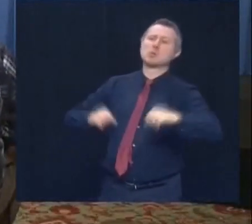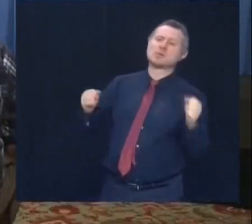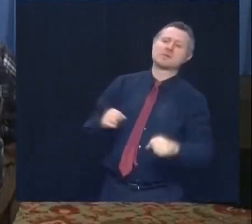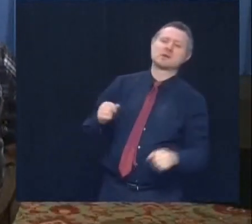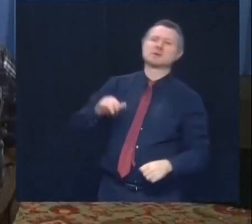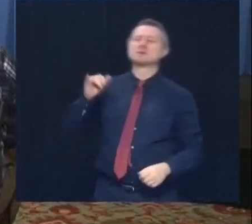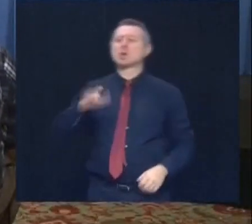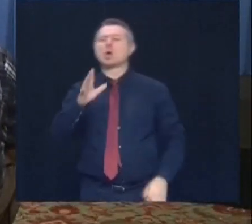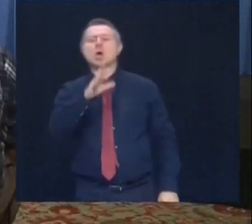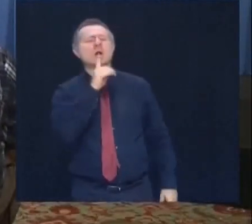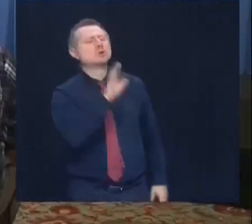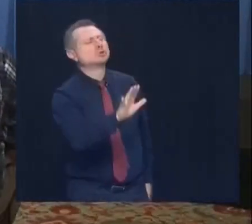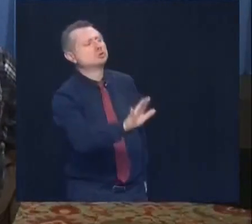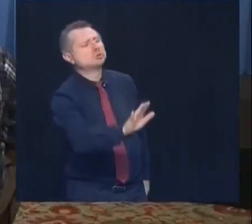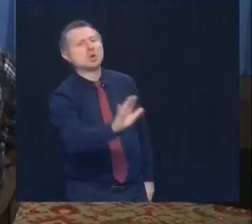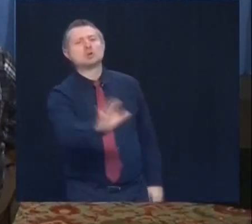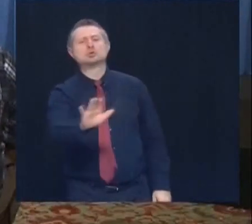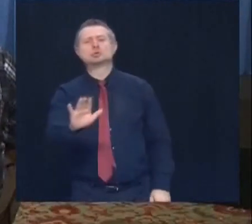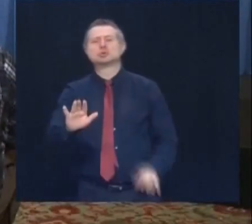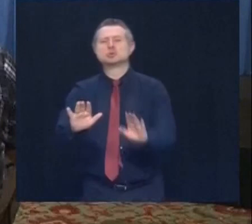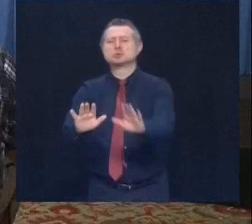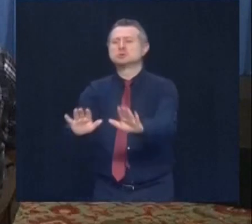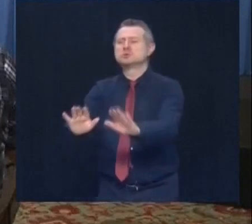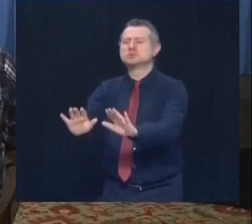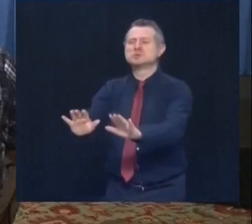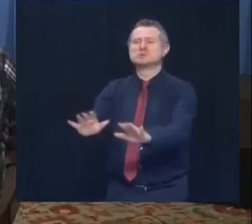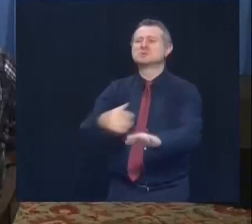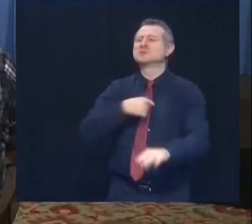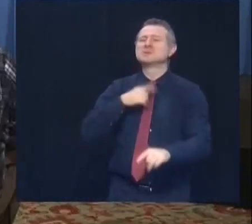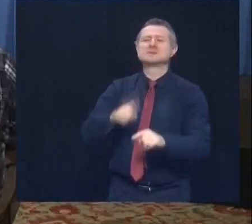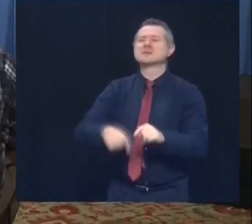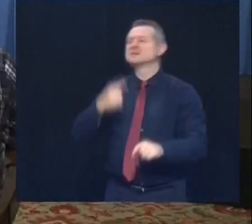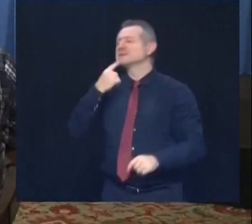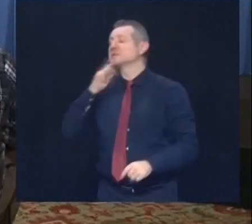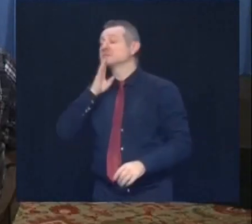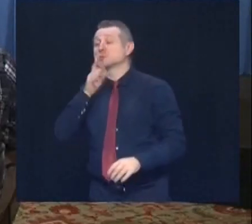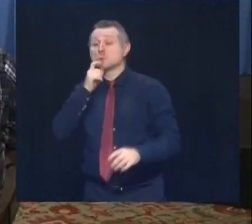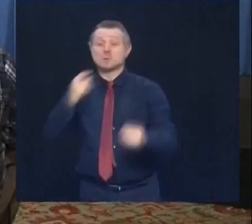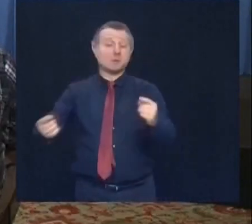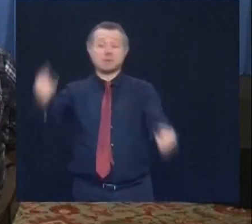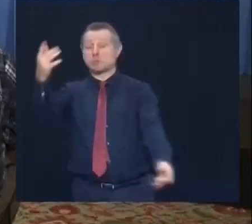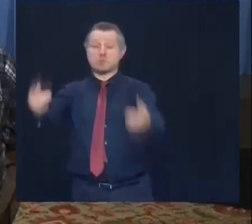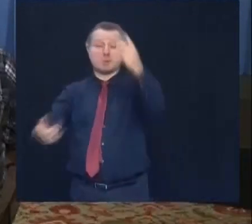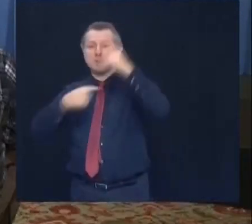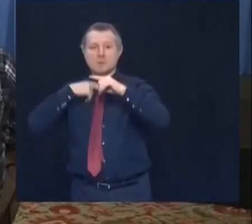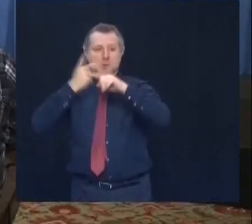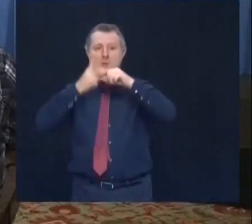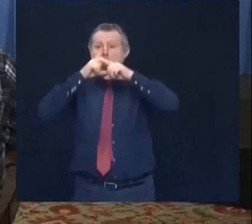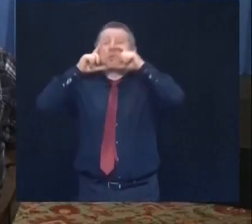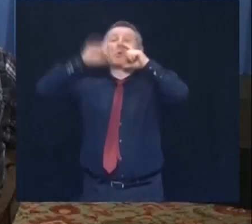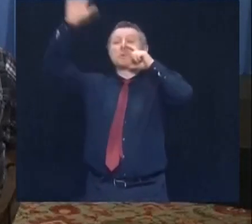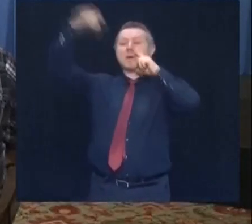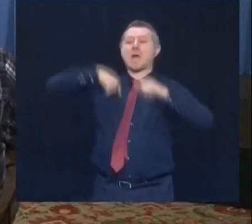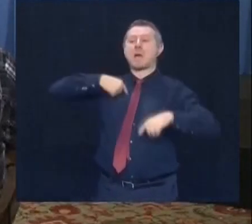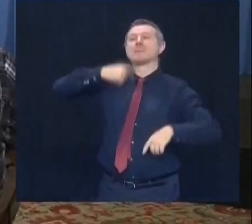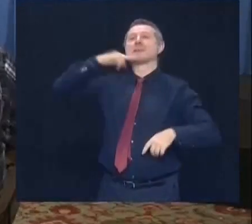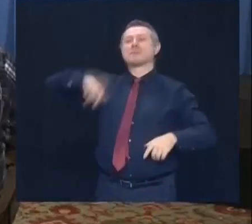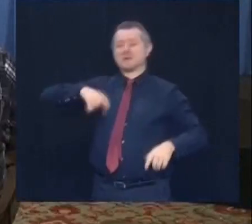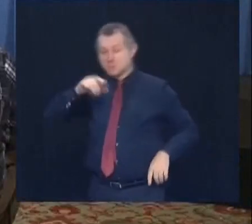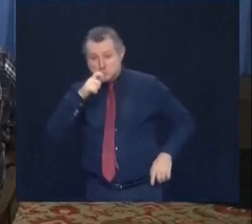Let's take, I can't see who's speaking because of the masks. Is that you? It's me. I was just